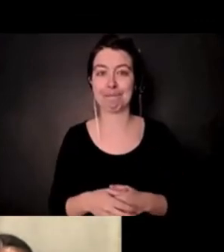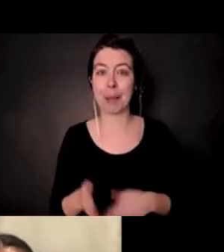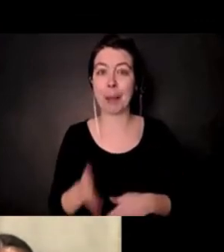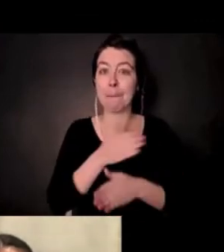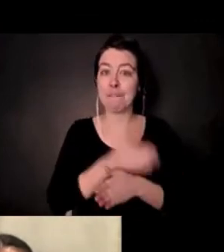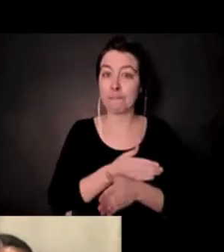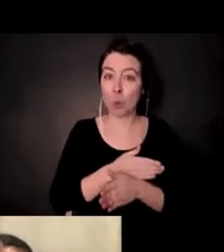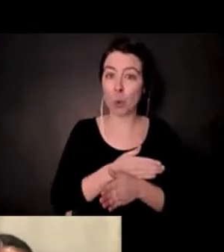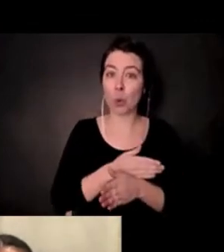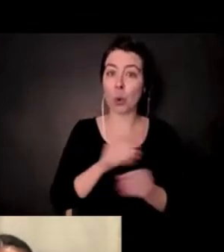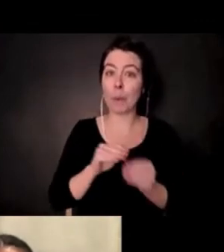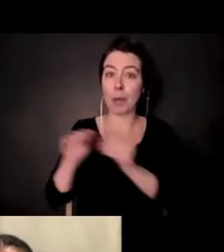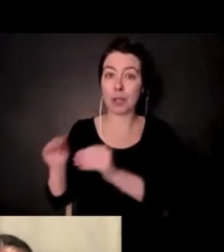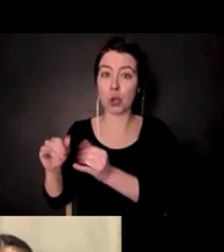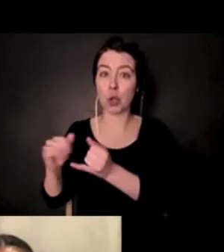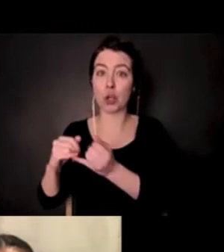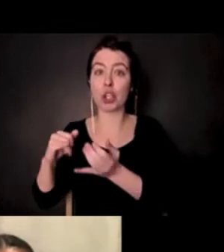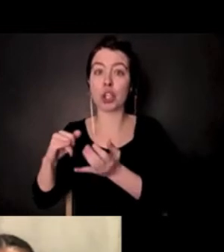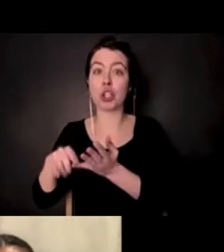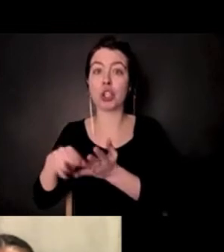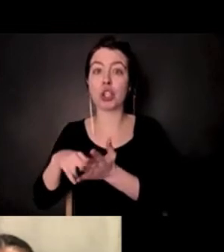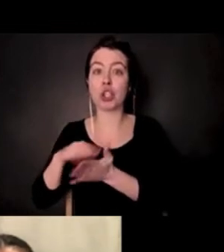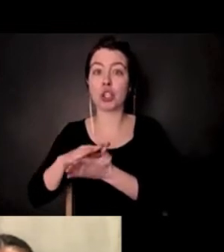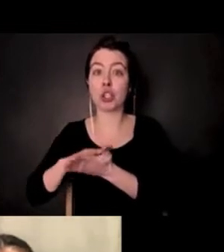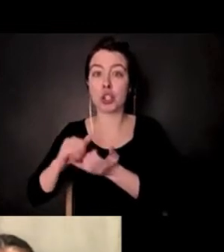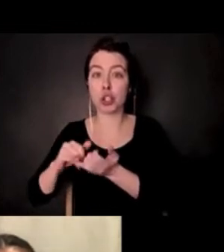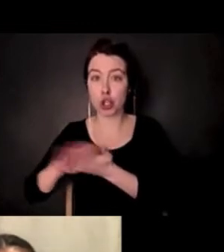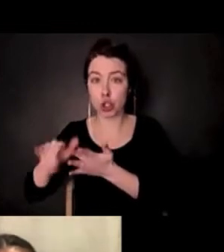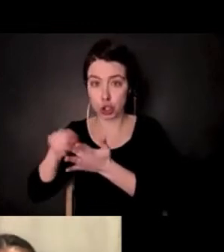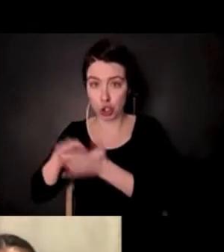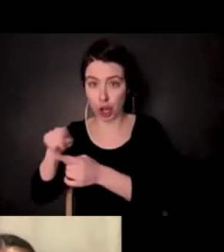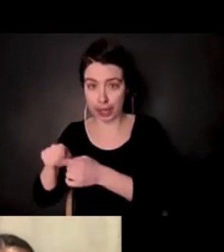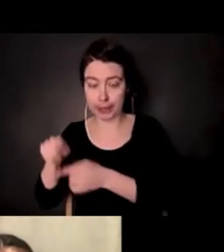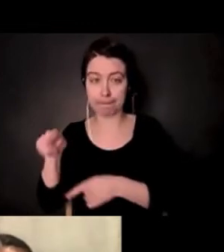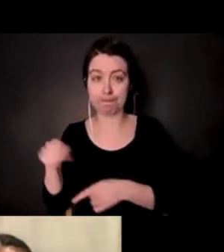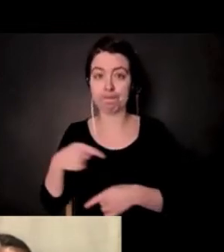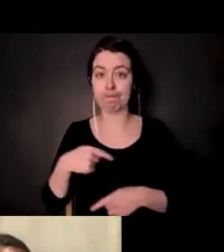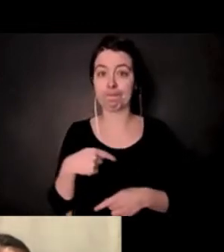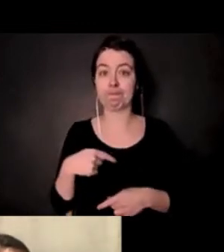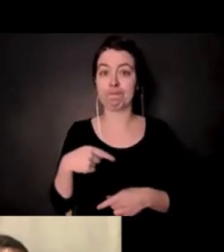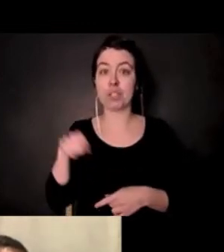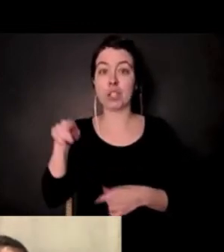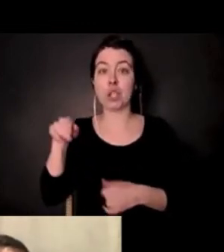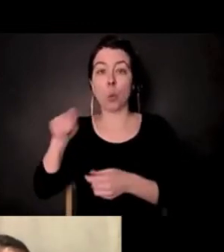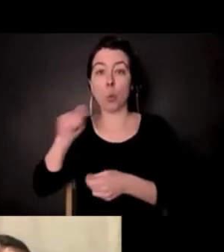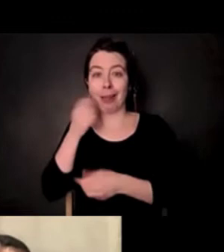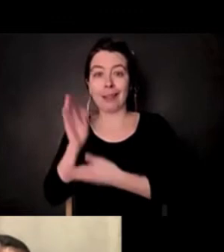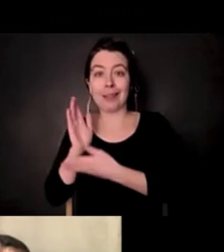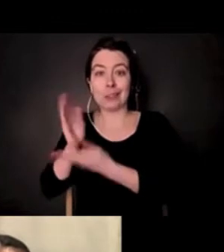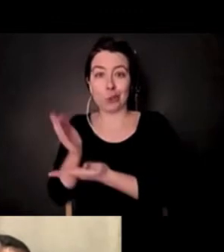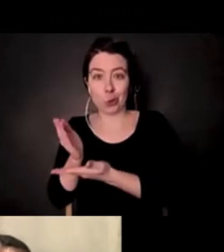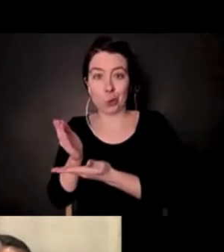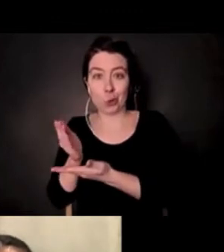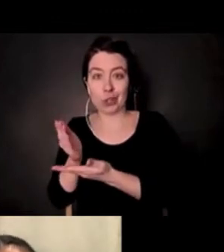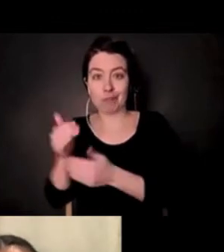explain the format a little bit more. So Sunshine will introduce the session and then pass on to the speakers, Priya and Amrita.